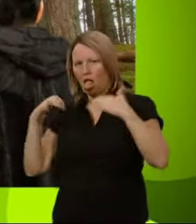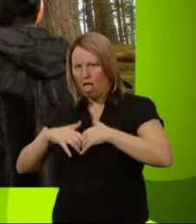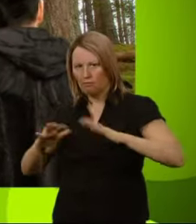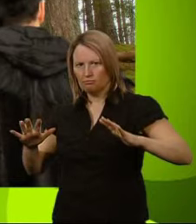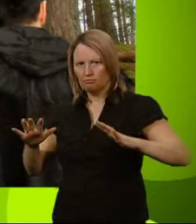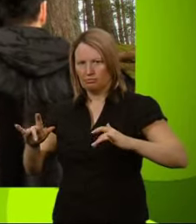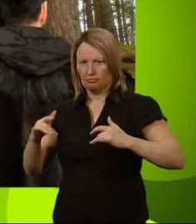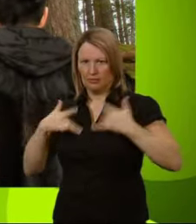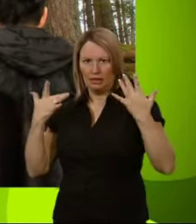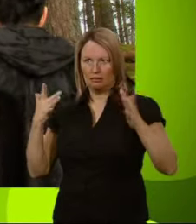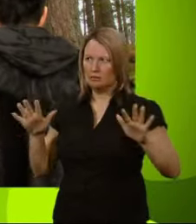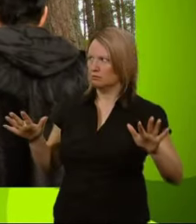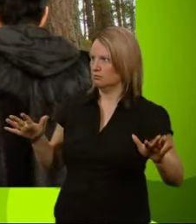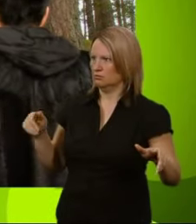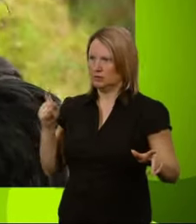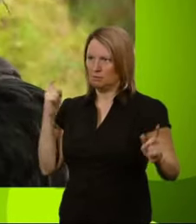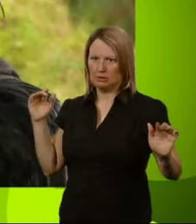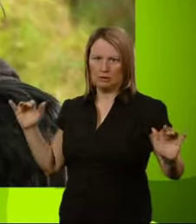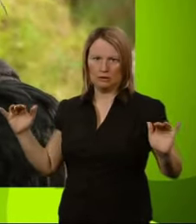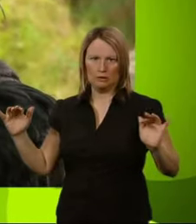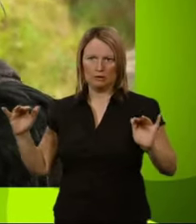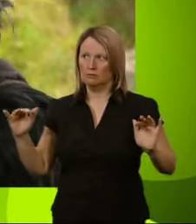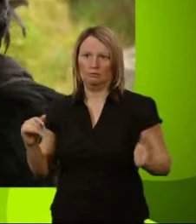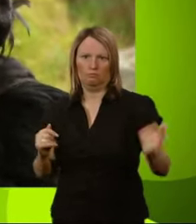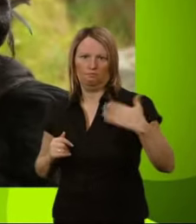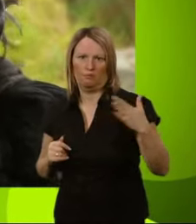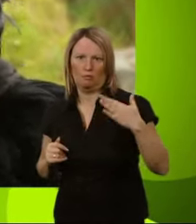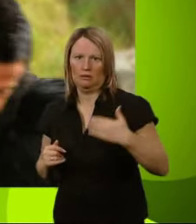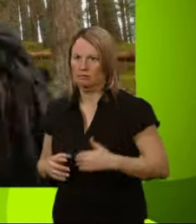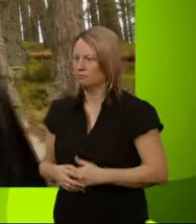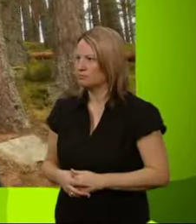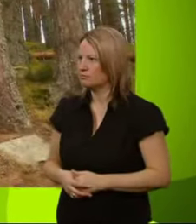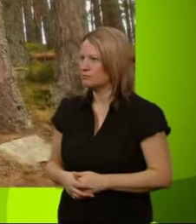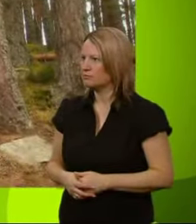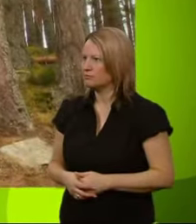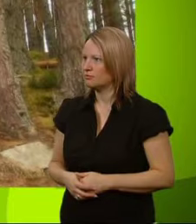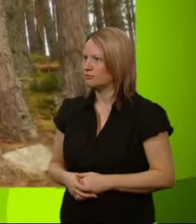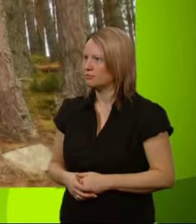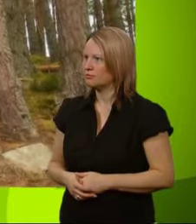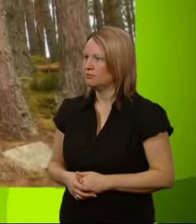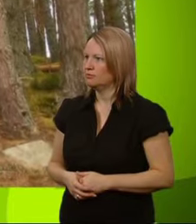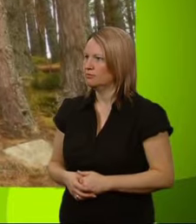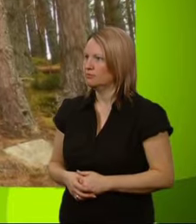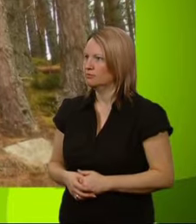linger. I sense evil is stalking us. Follow me.